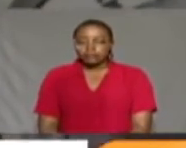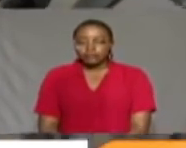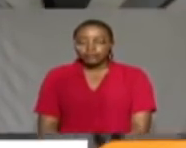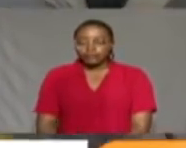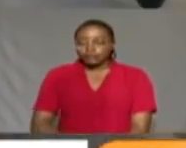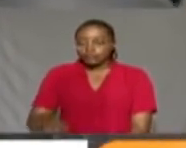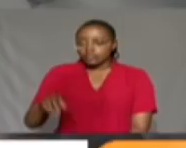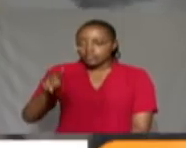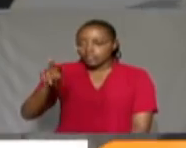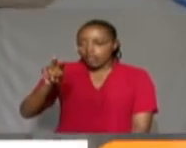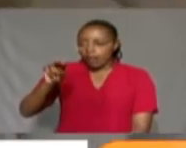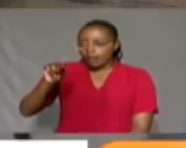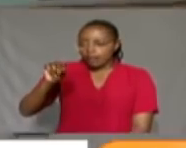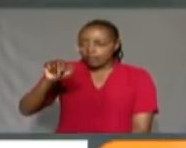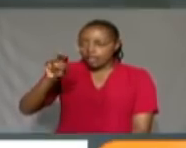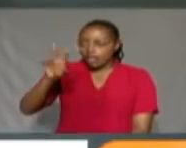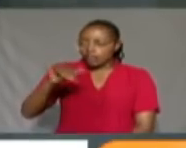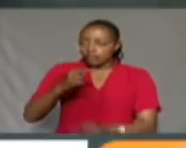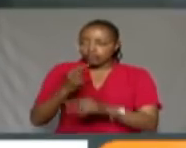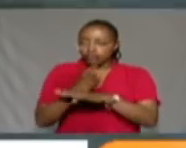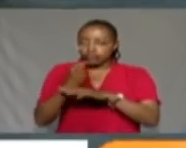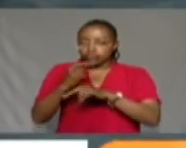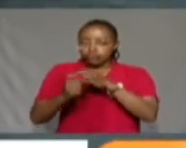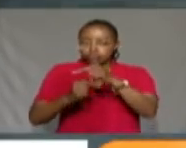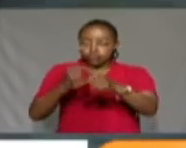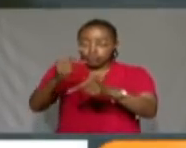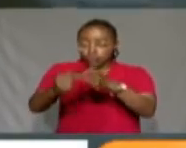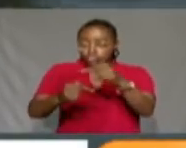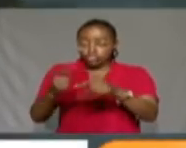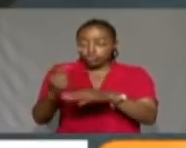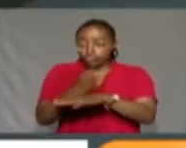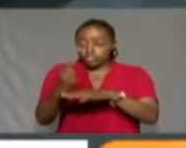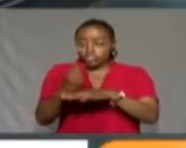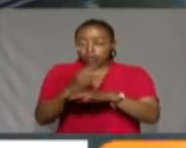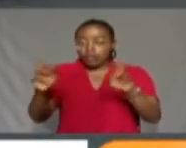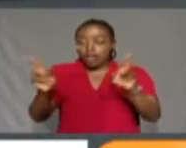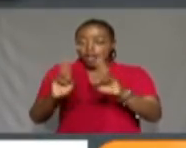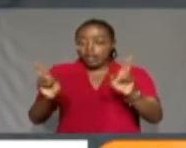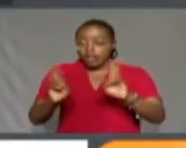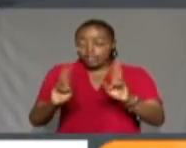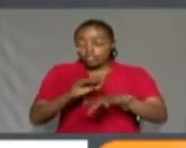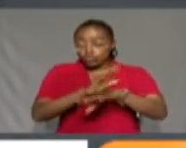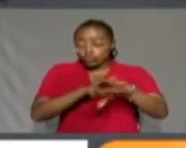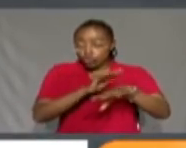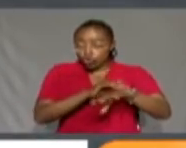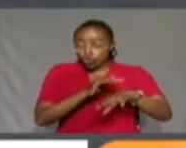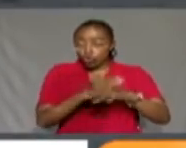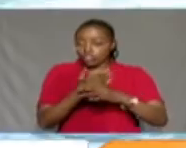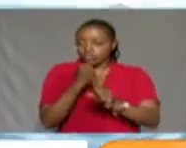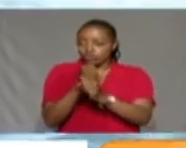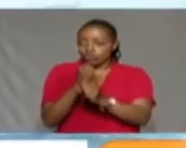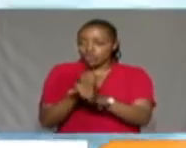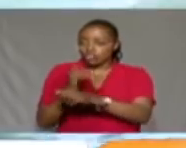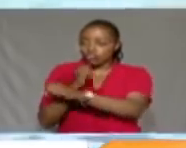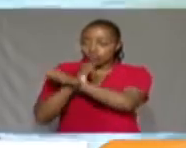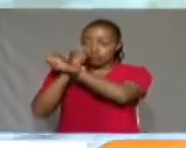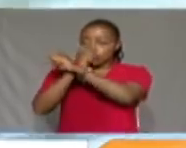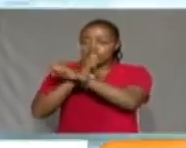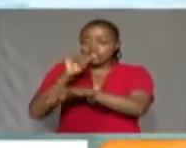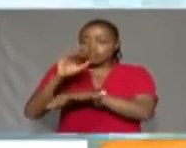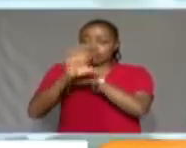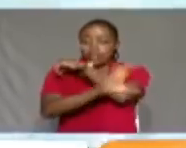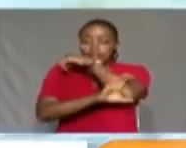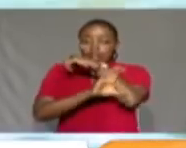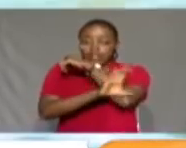The Navy men continue to train at the Kenya Naval Training School, ready to be called to action to protect their motherland.